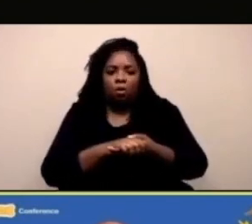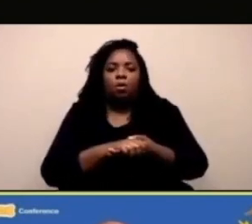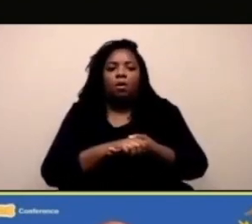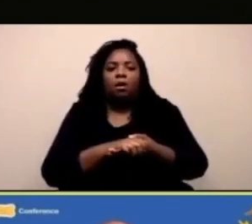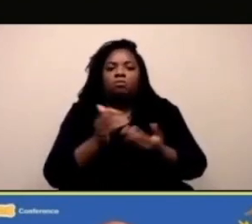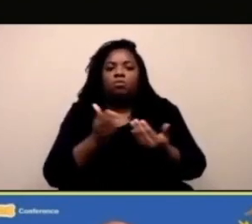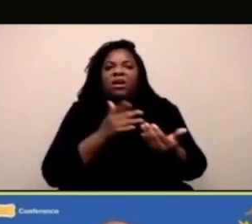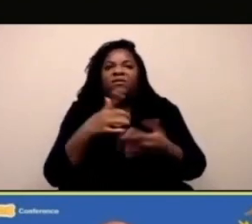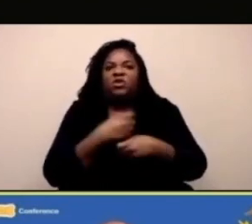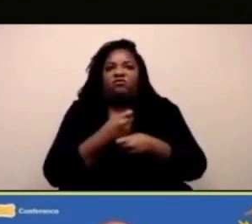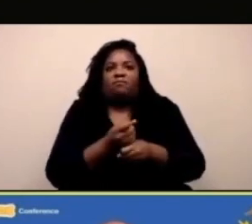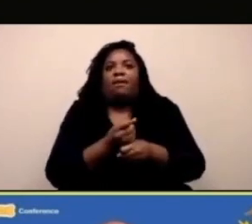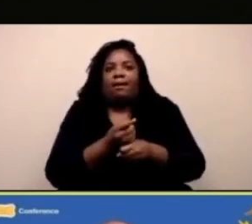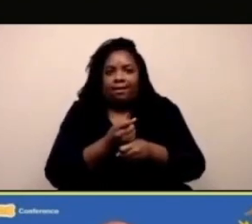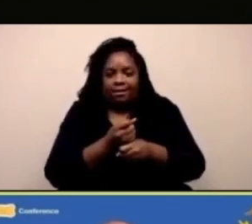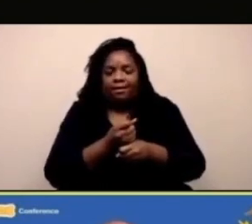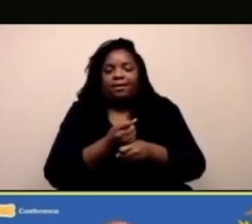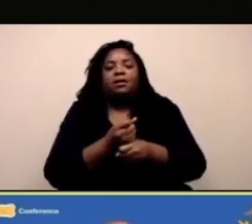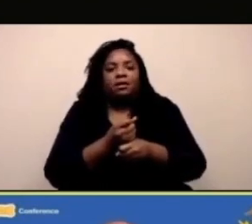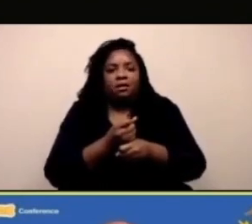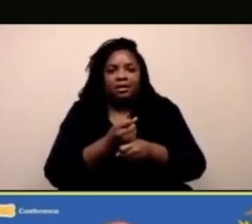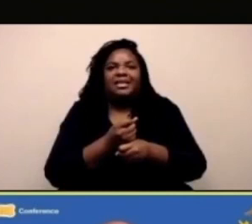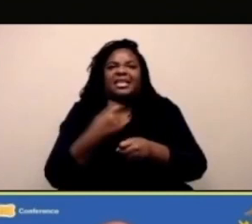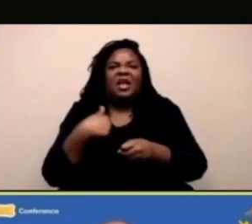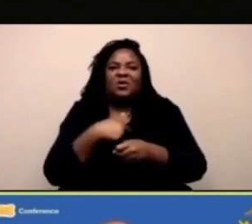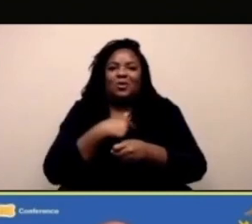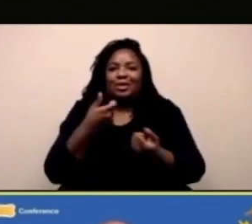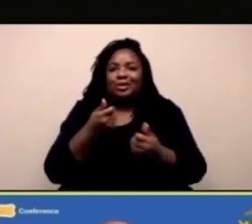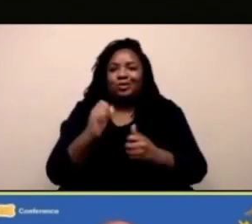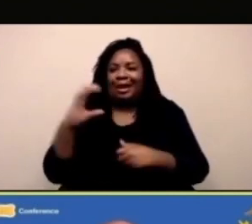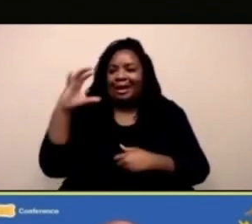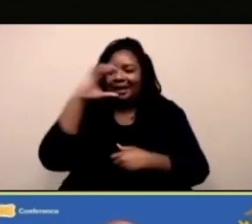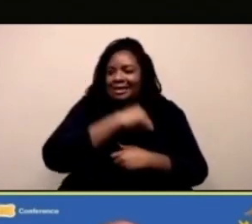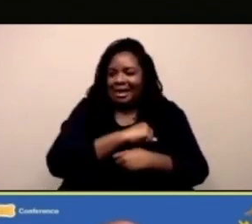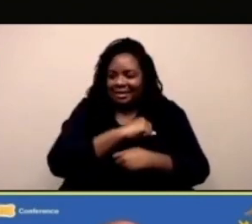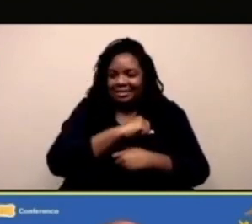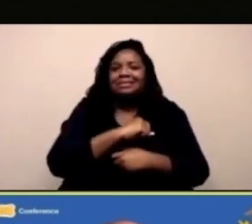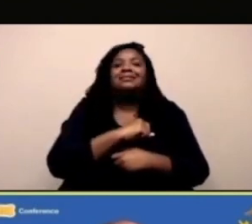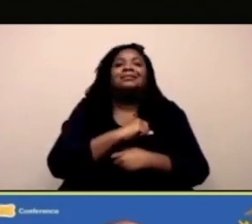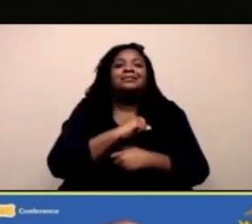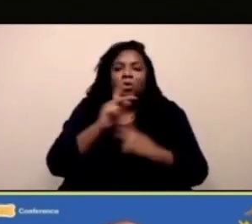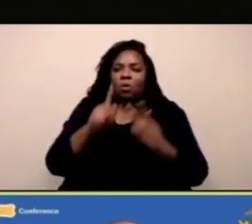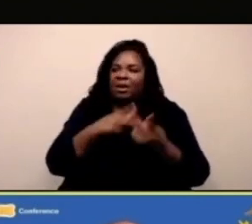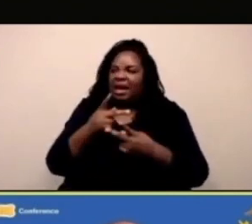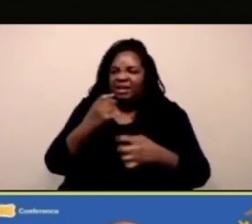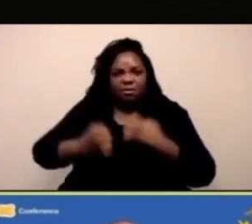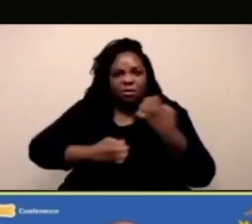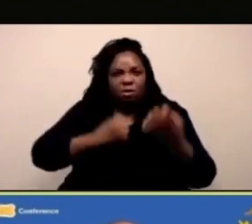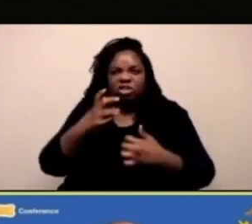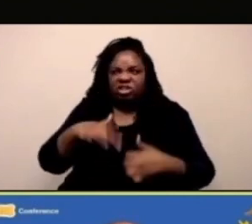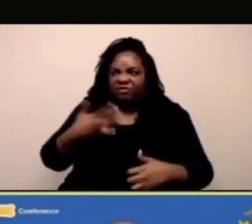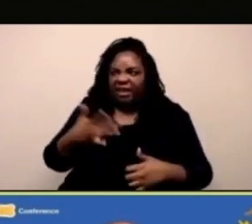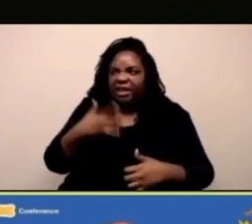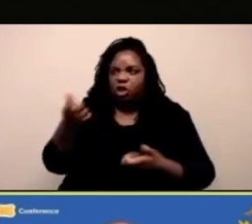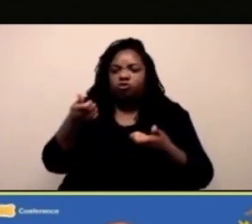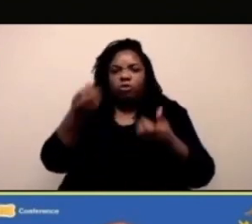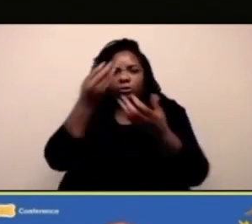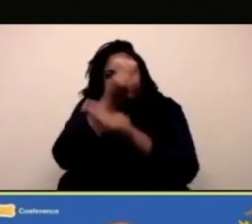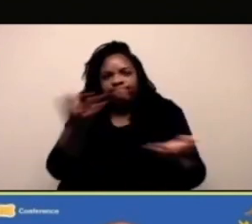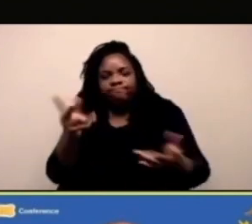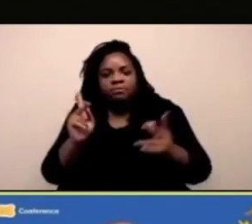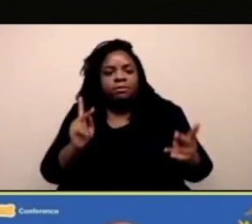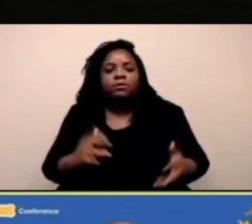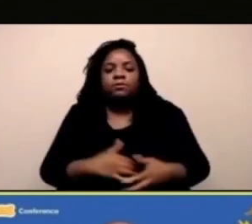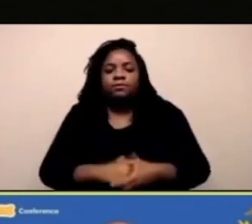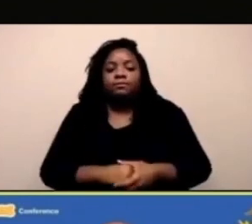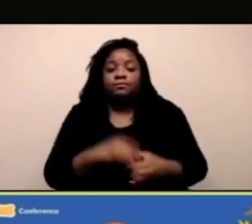created and see if we can do a little bit of guessing on what types of emotions or feelings everyone's expressing. And then finally wrapping it up with just a